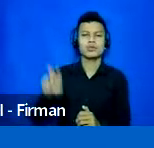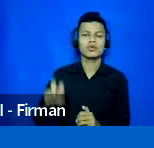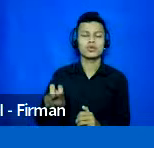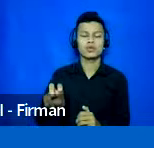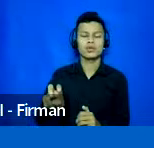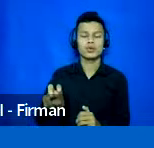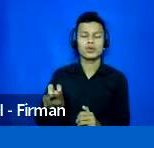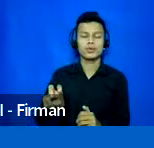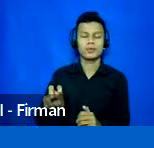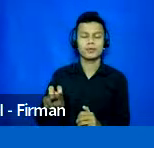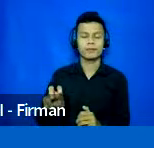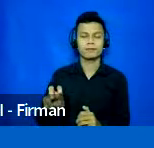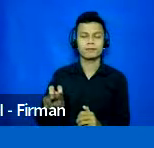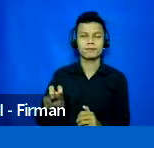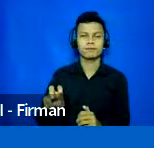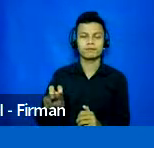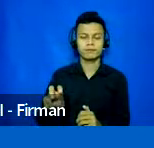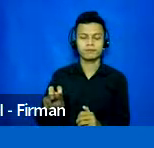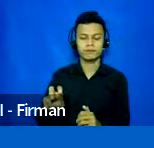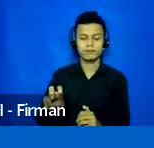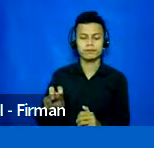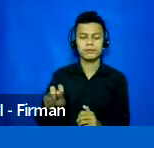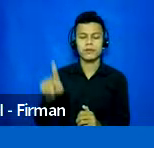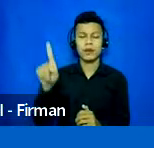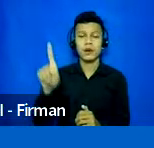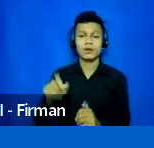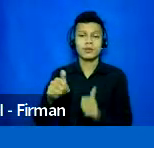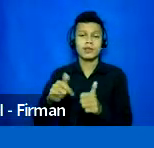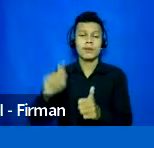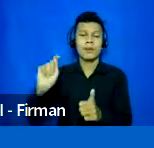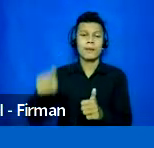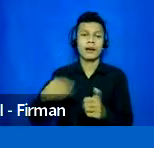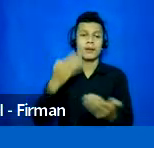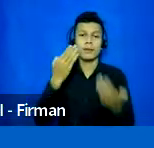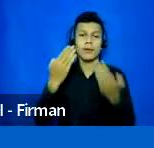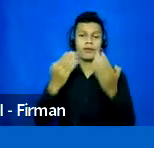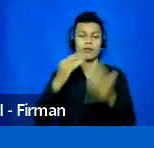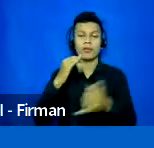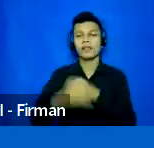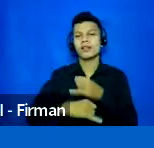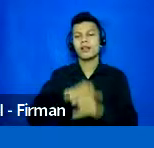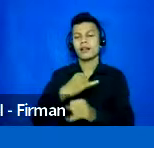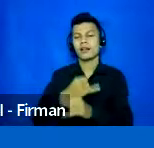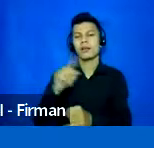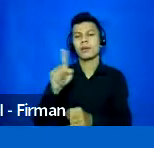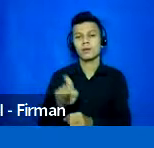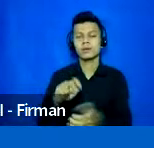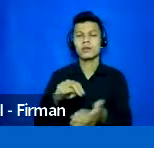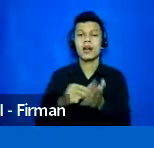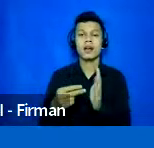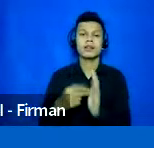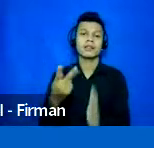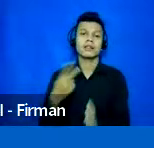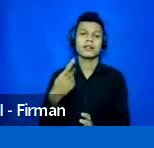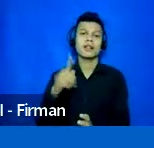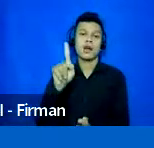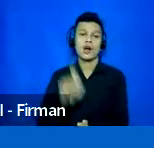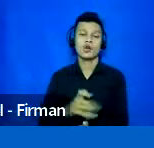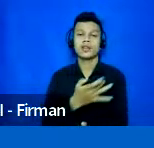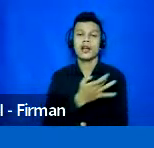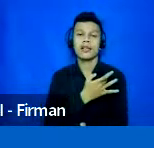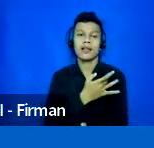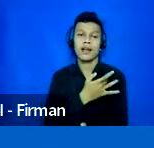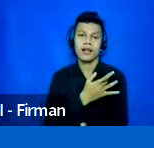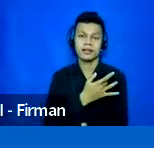able to utilize the internet platform, we also need to be mindful that policy